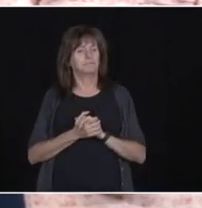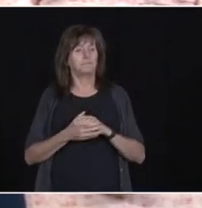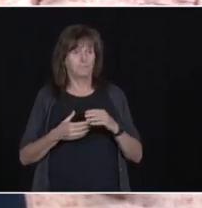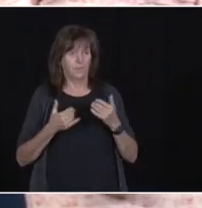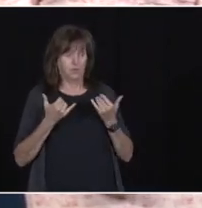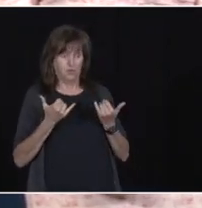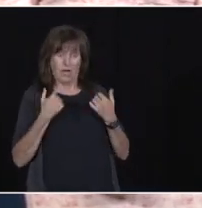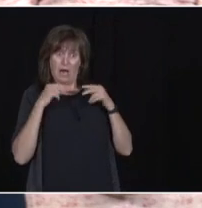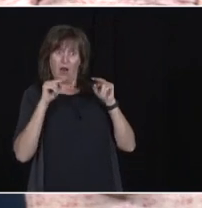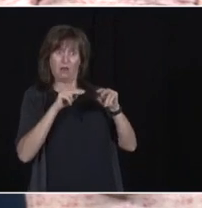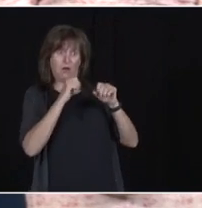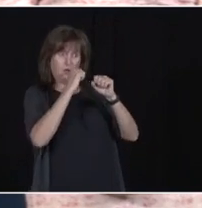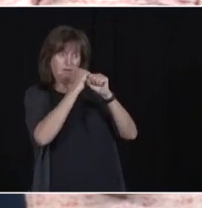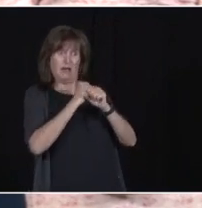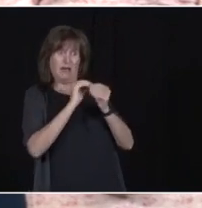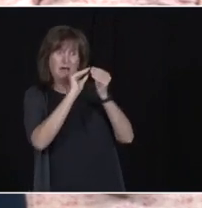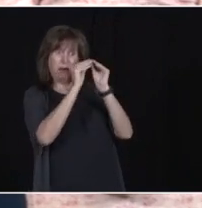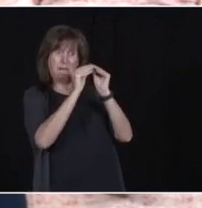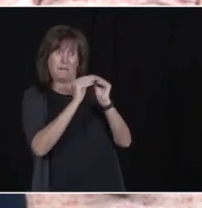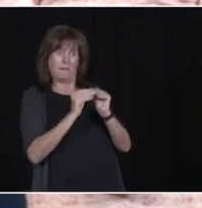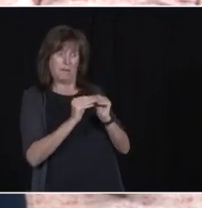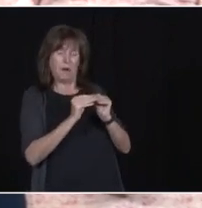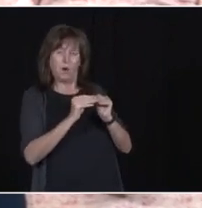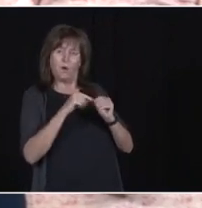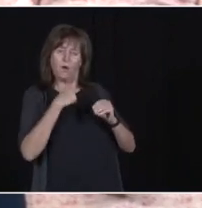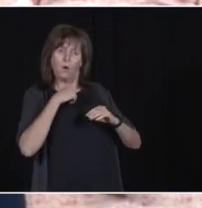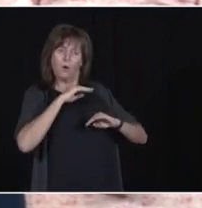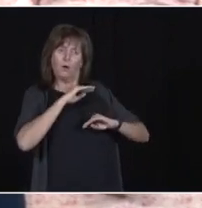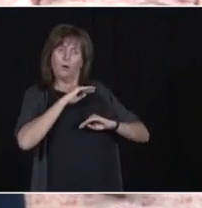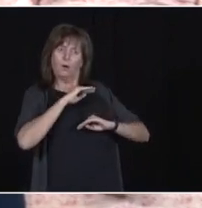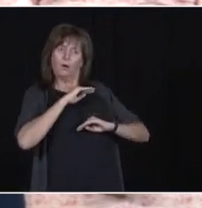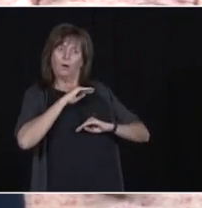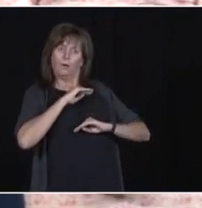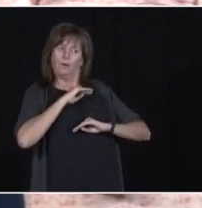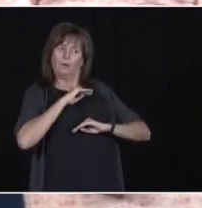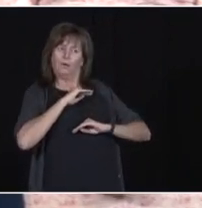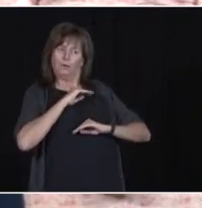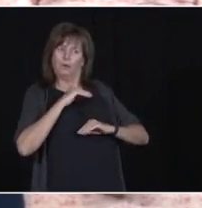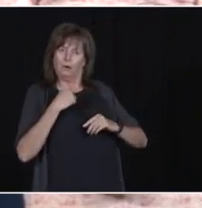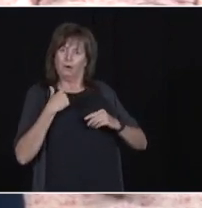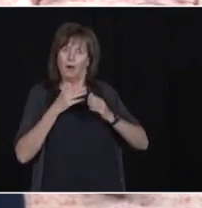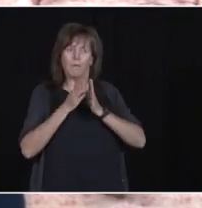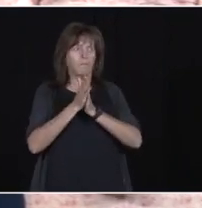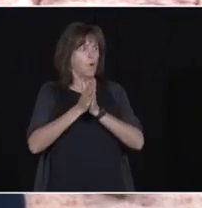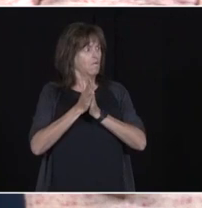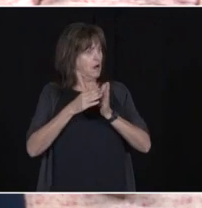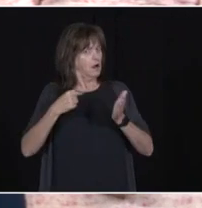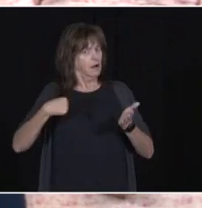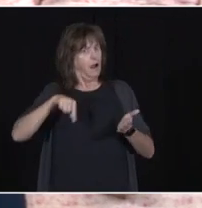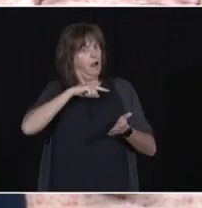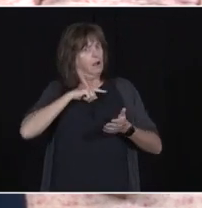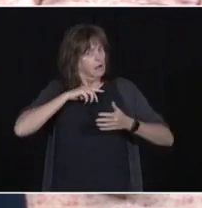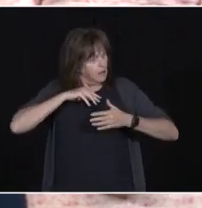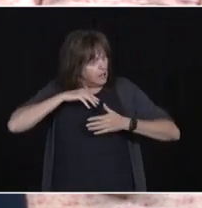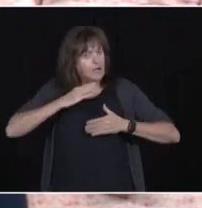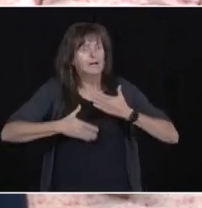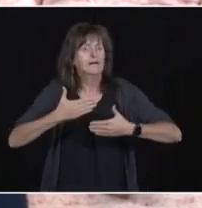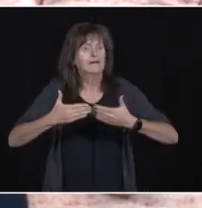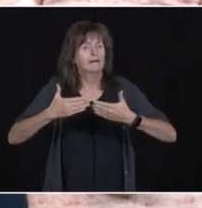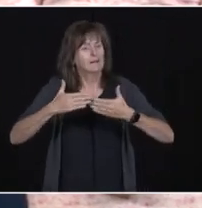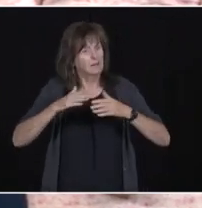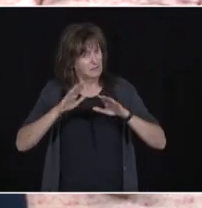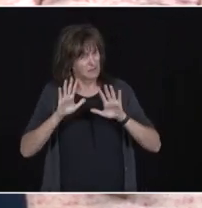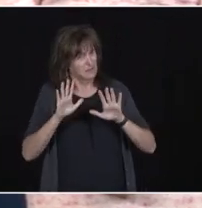encouraging. The reality is, until we find a vaccine, COVID-19 is here to stay. But